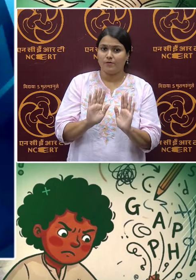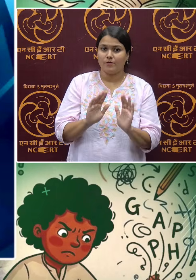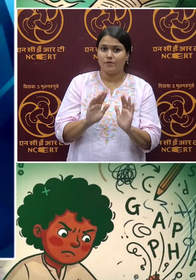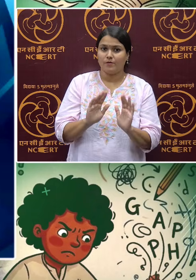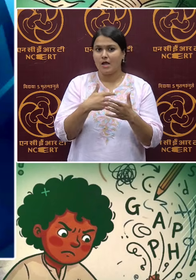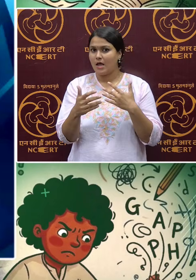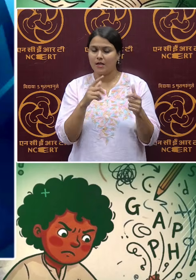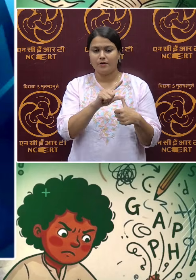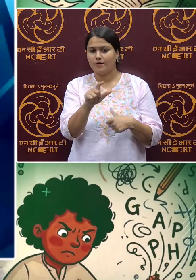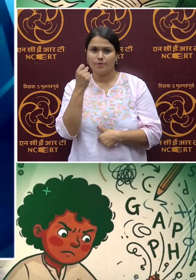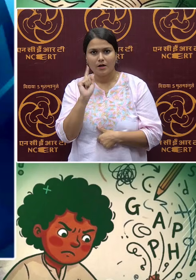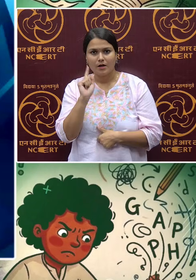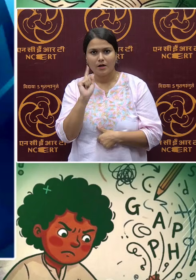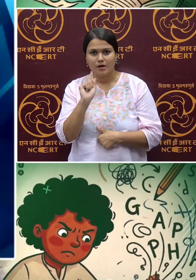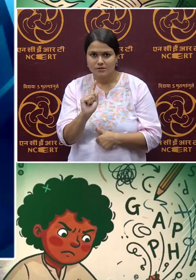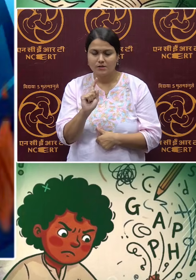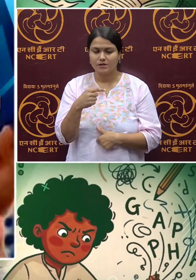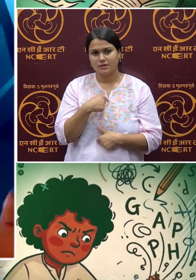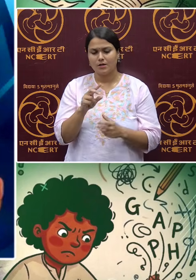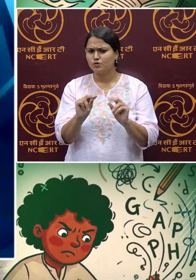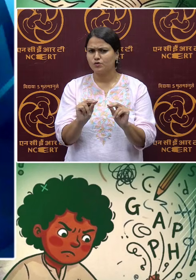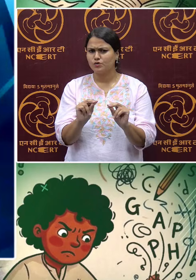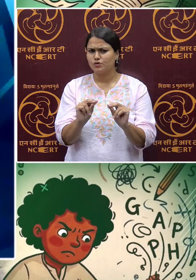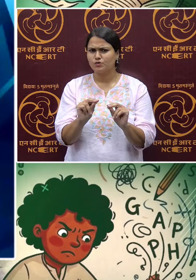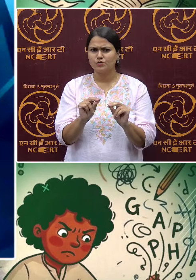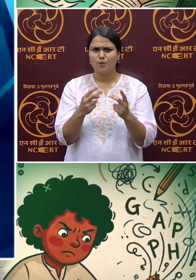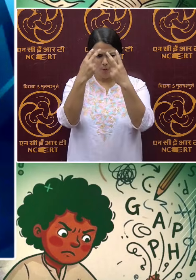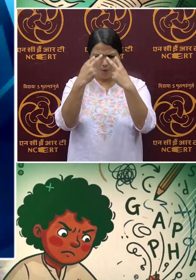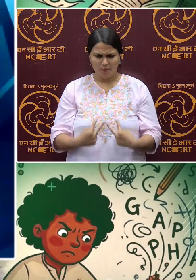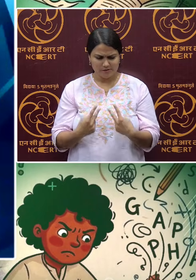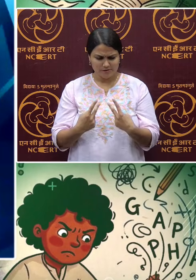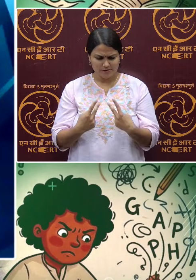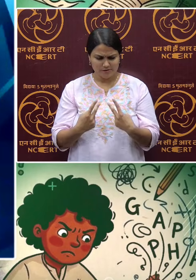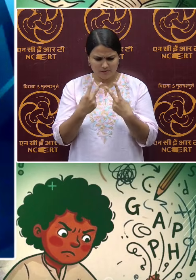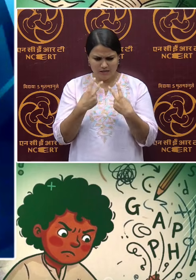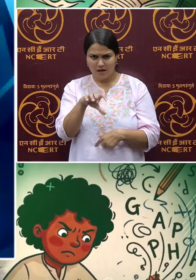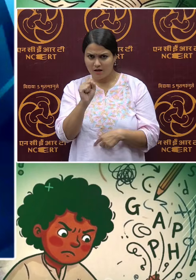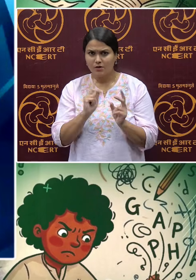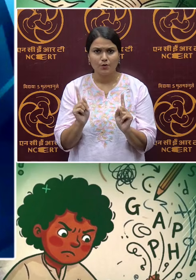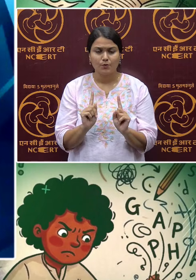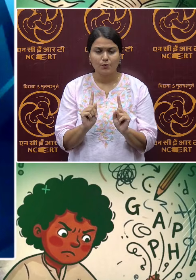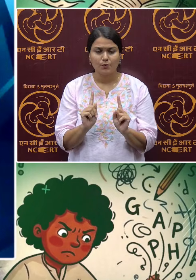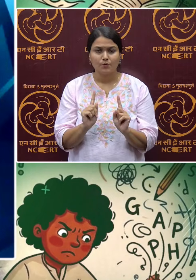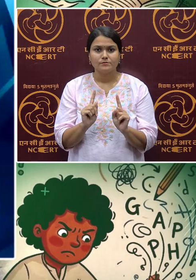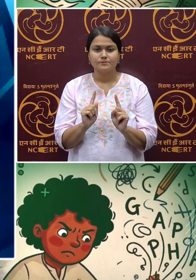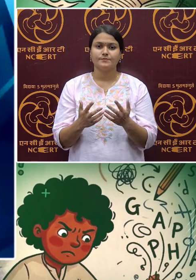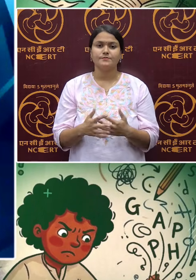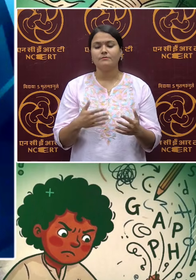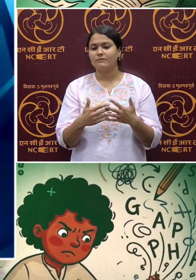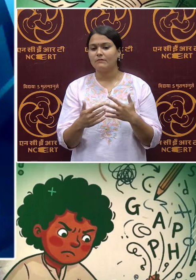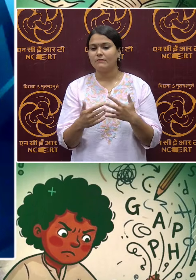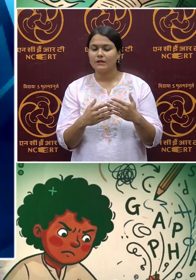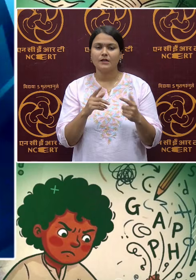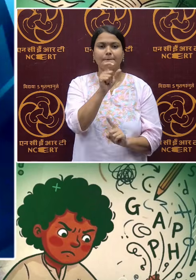will understand. Okay, this person is dyslexic. So there is no visible proof of an individual having that difficulty or